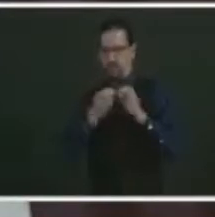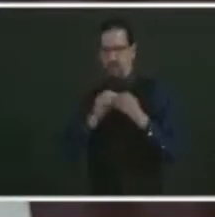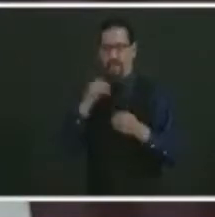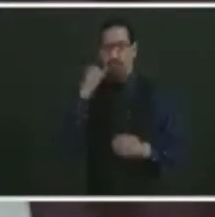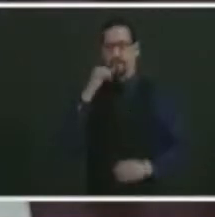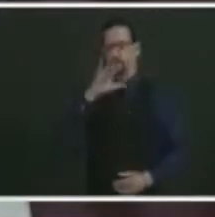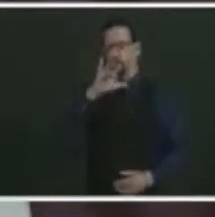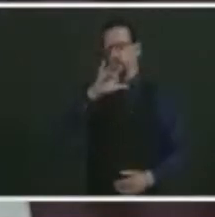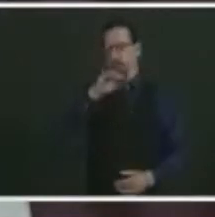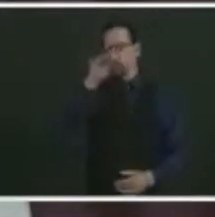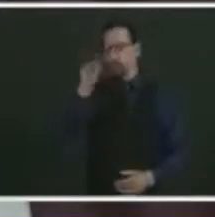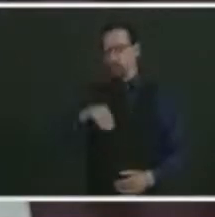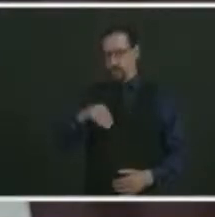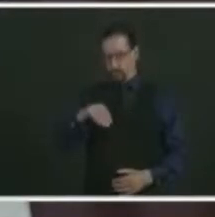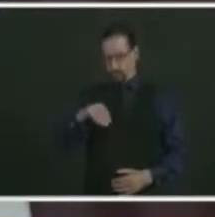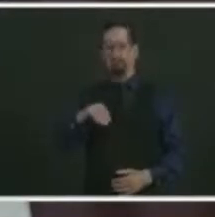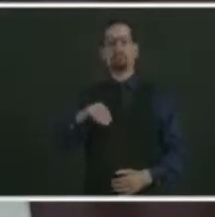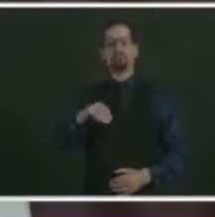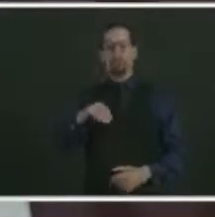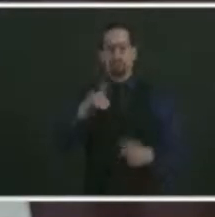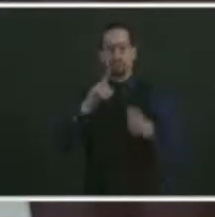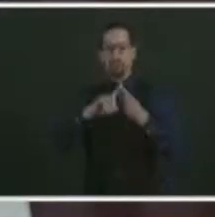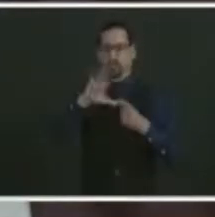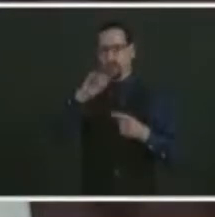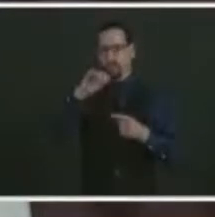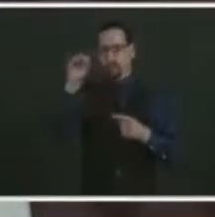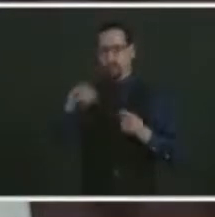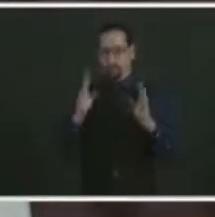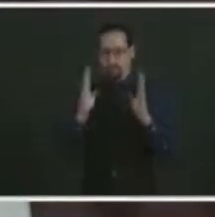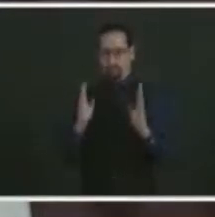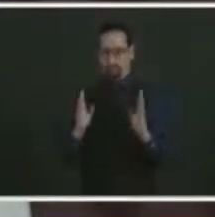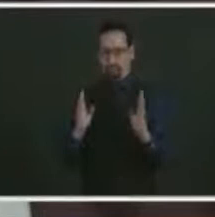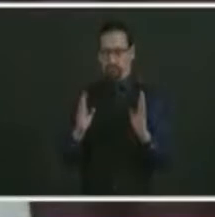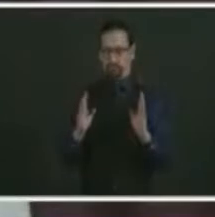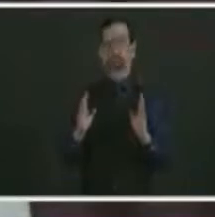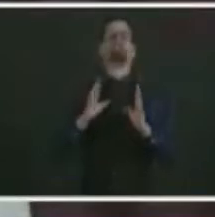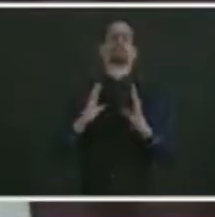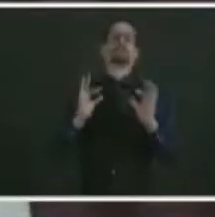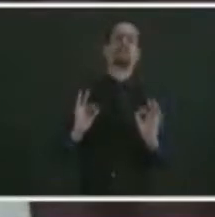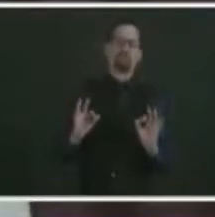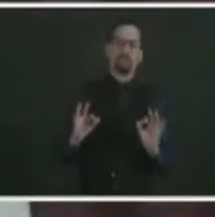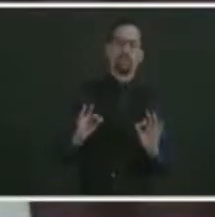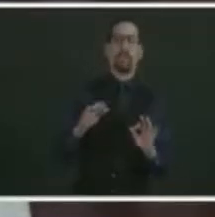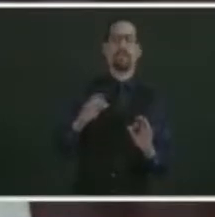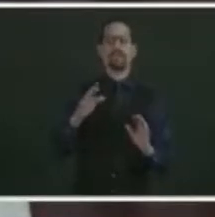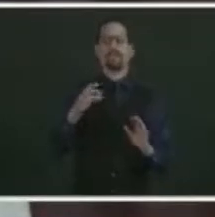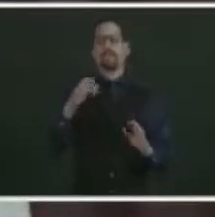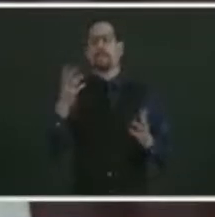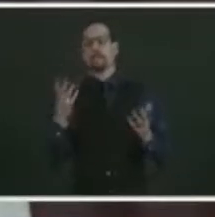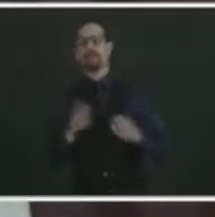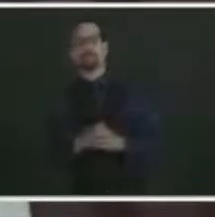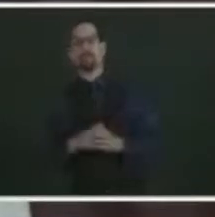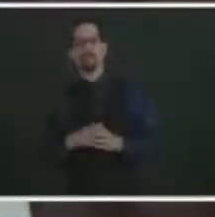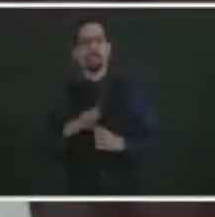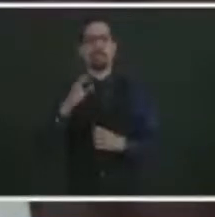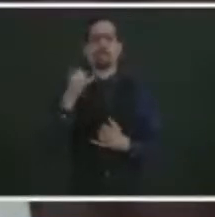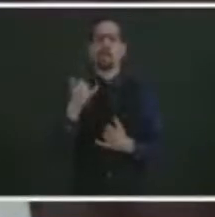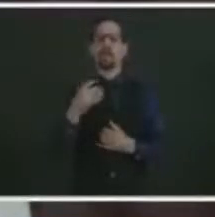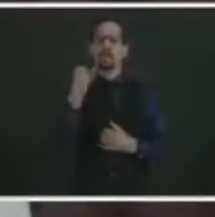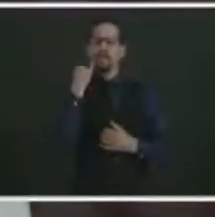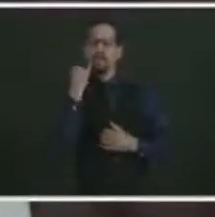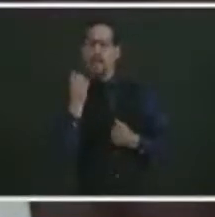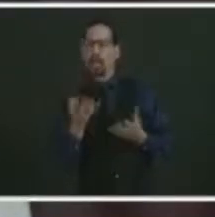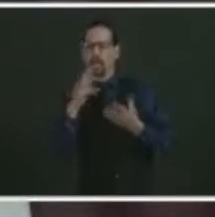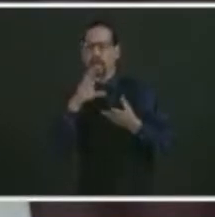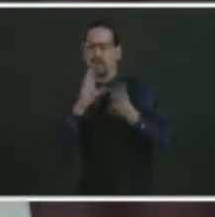50% participation amongst the included groups. So there's about 8,000 employees in the, what we call the